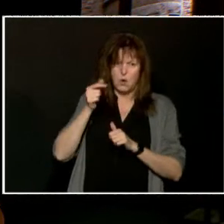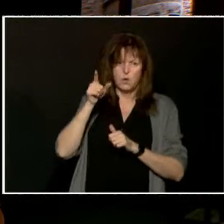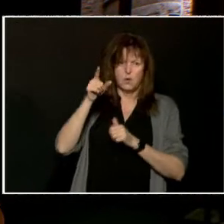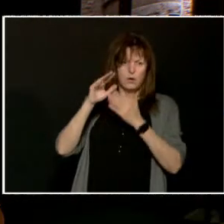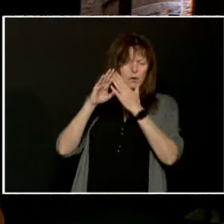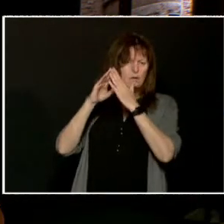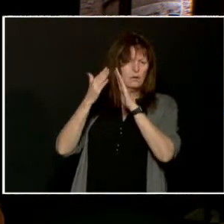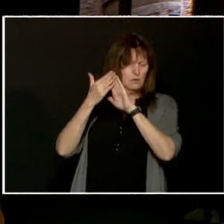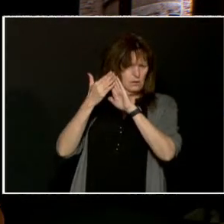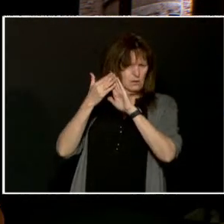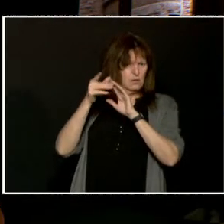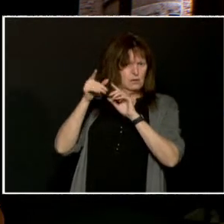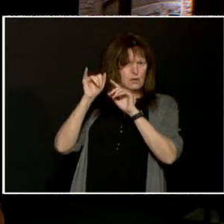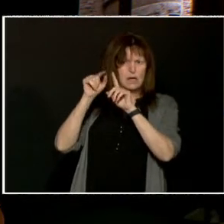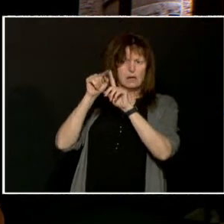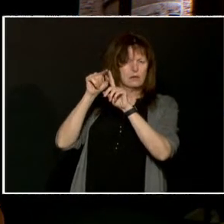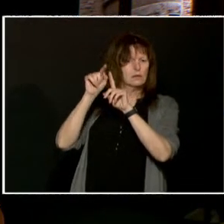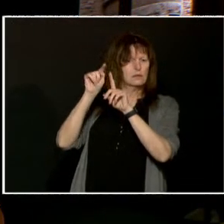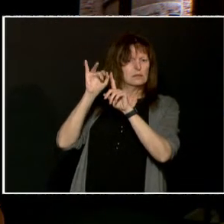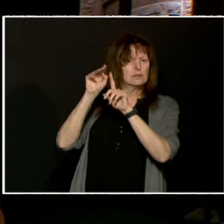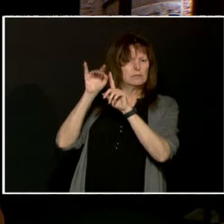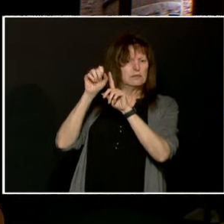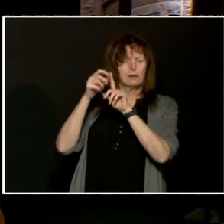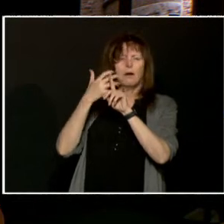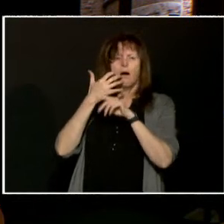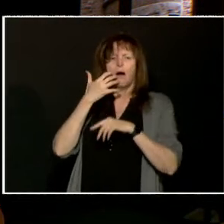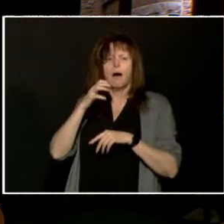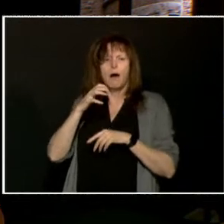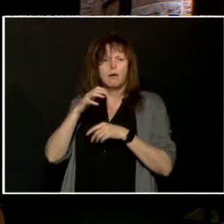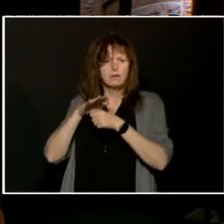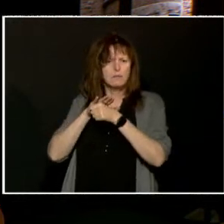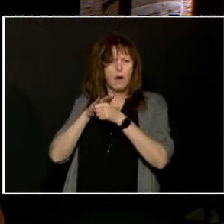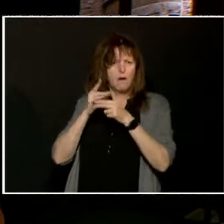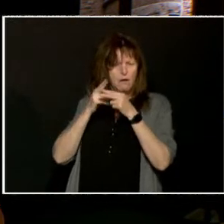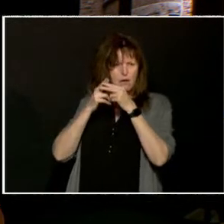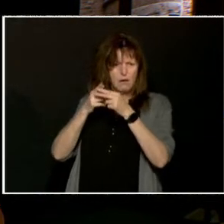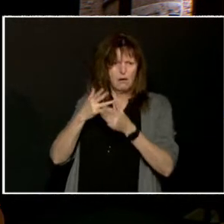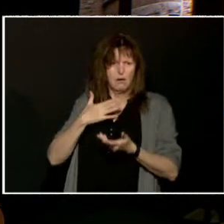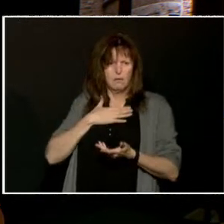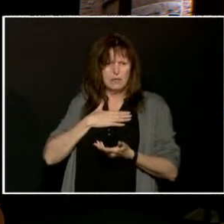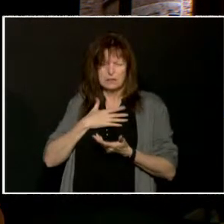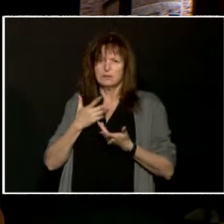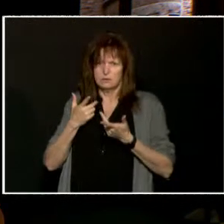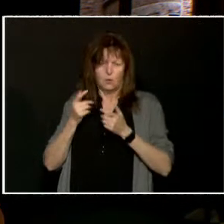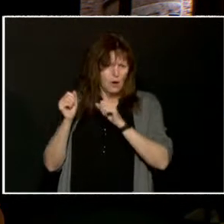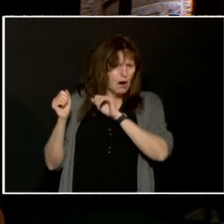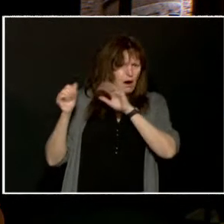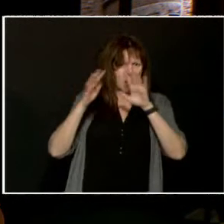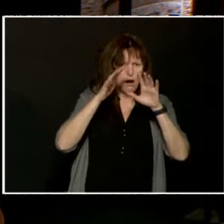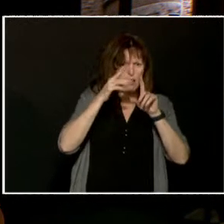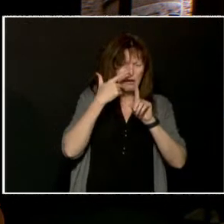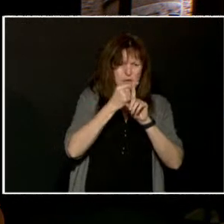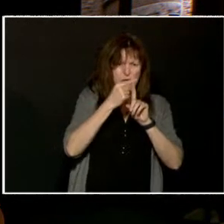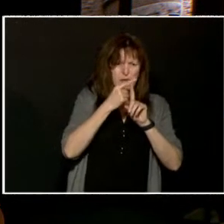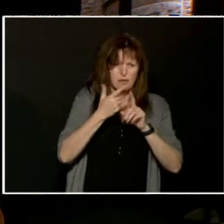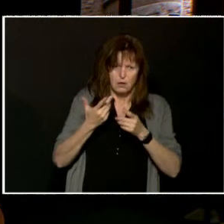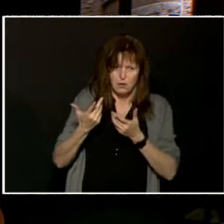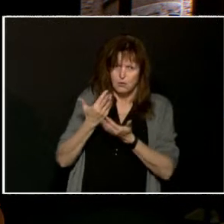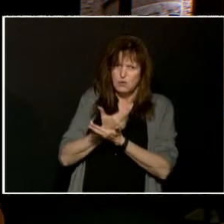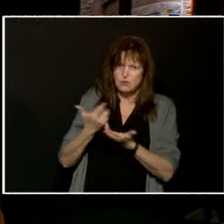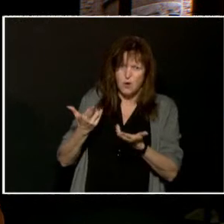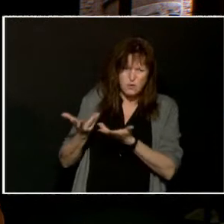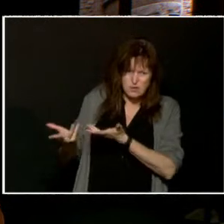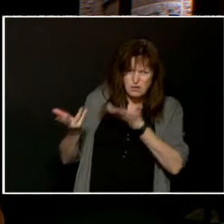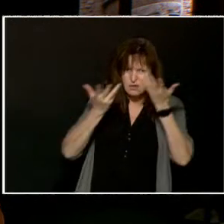that city to be declared a hotspot in order to allocate more resources to sort of tackle that problem. So